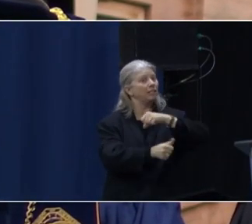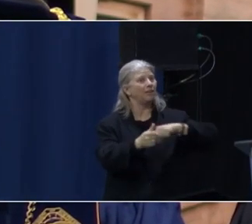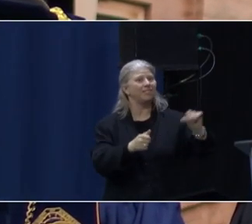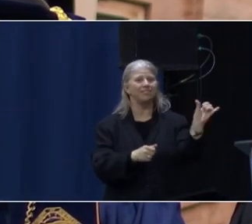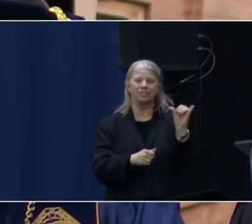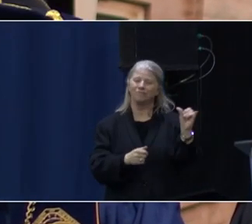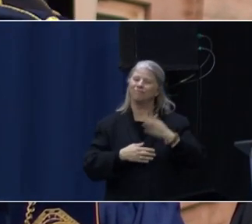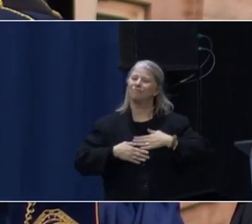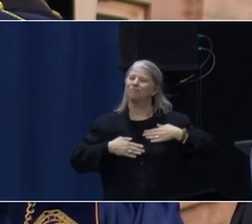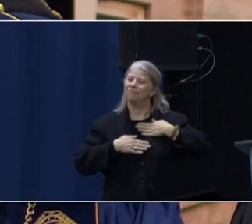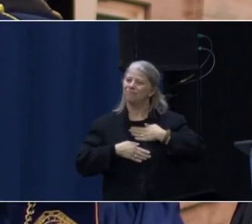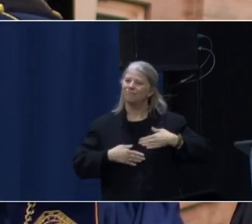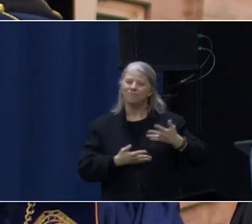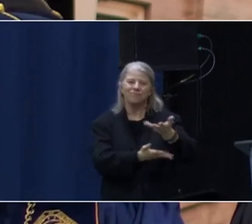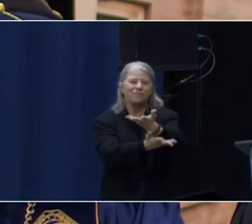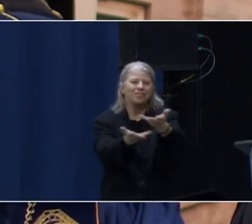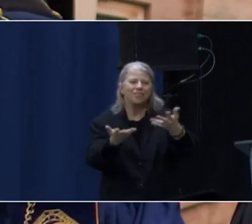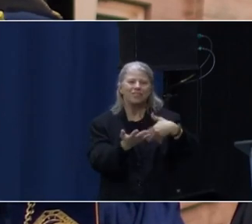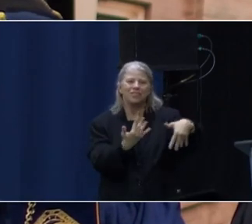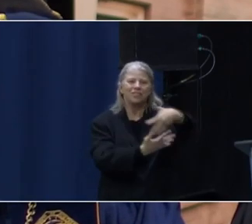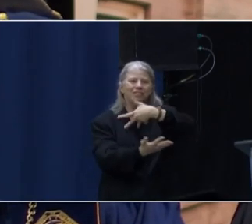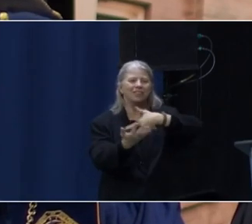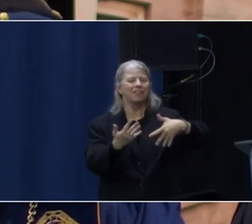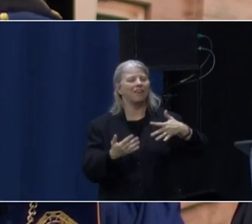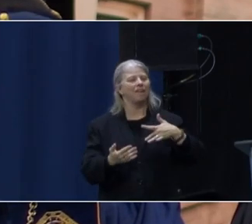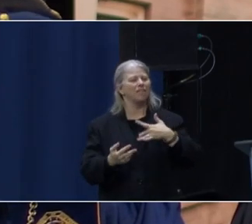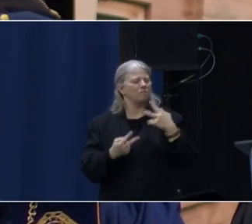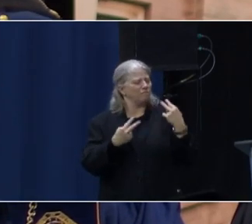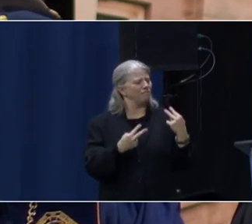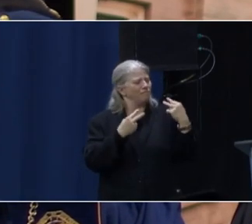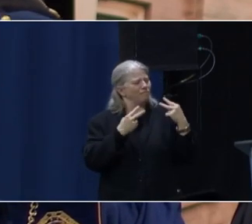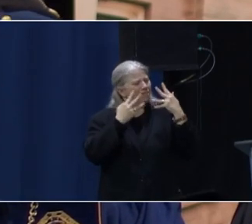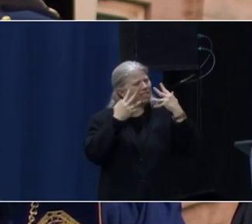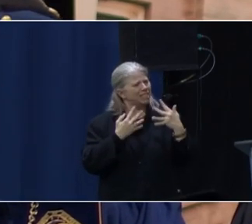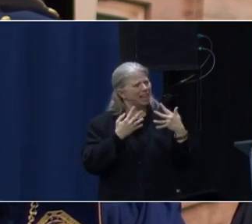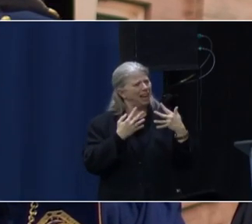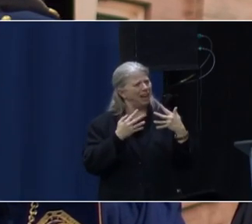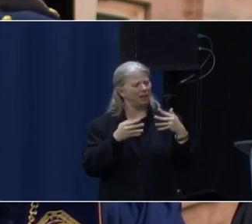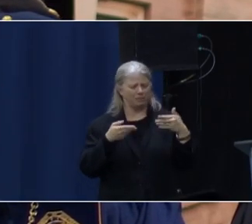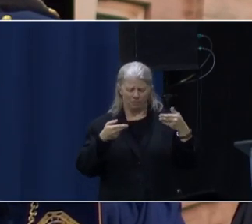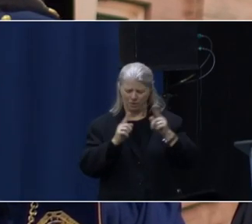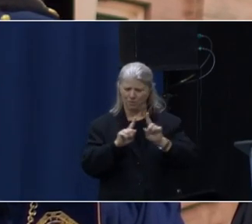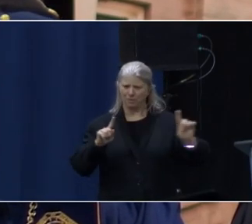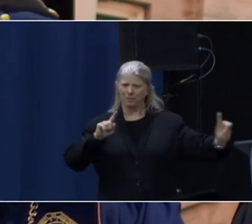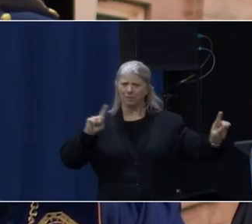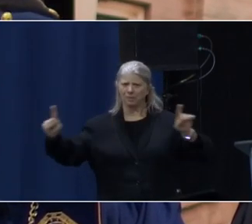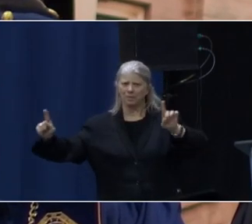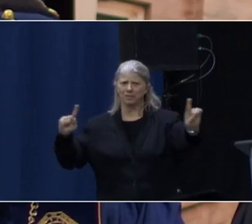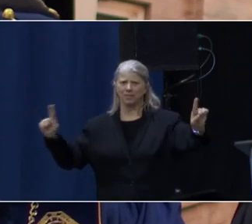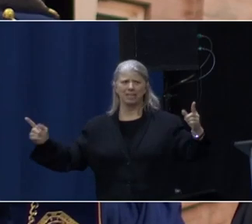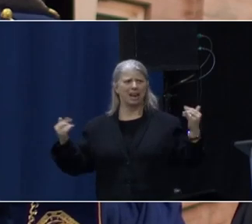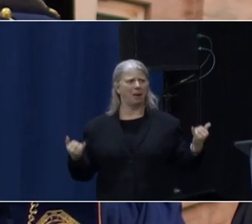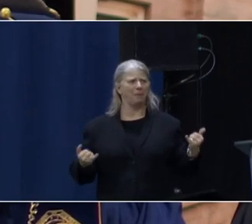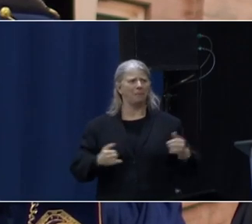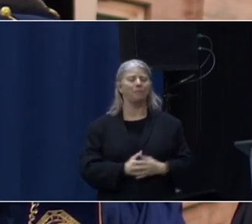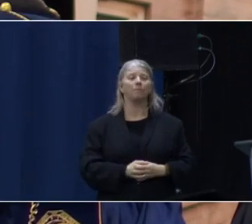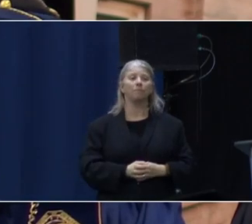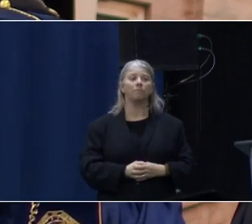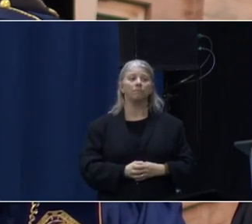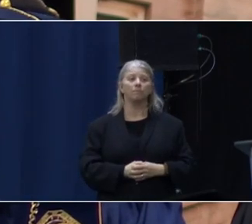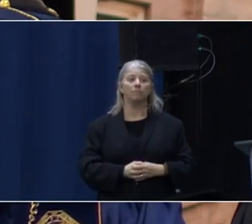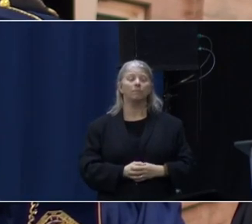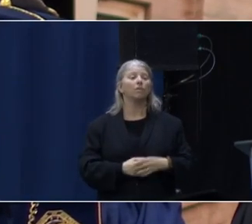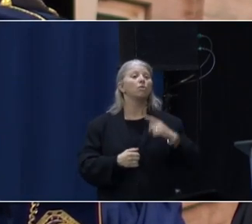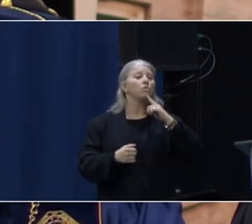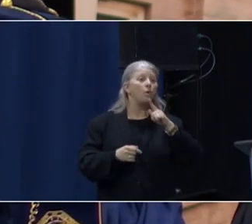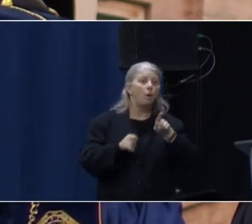was a pleasure to exist near all of you, and I feel a strange, melancholy feeling at the idea of following our separate paths. As bittersweet as our